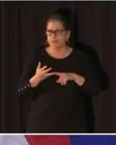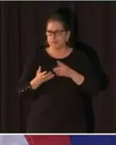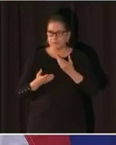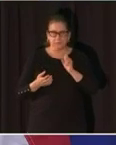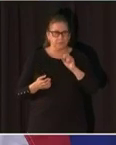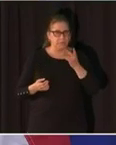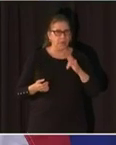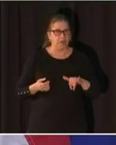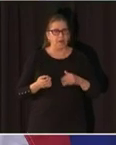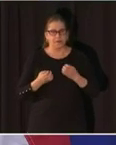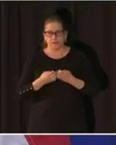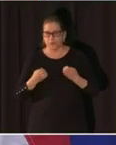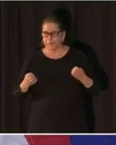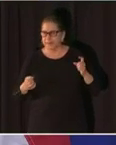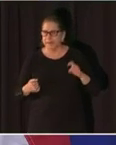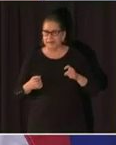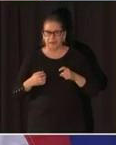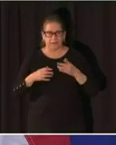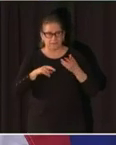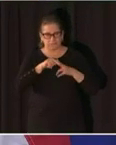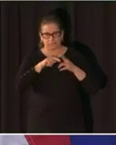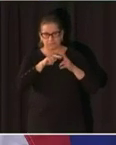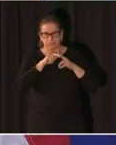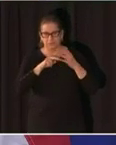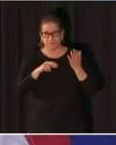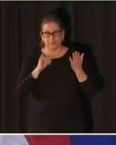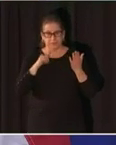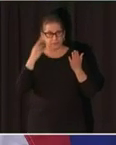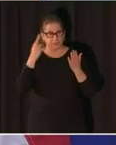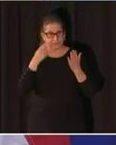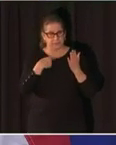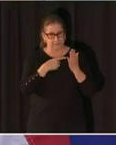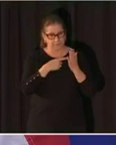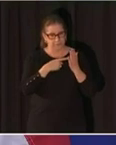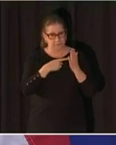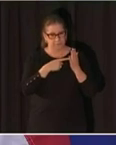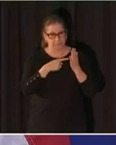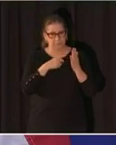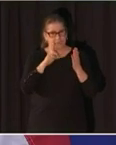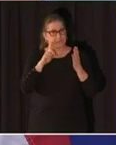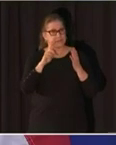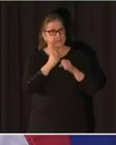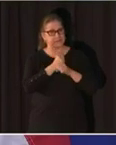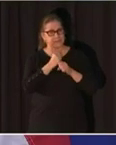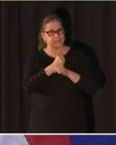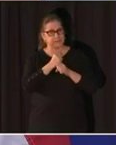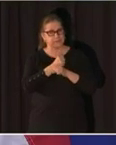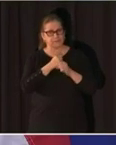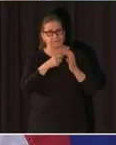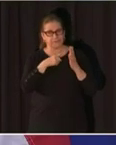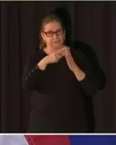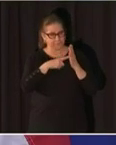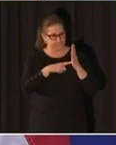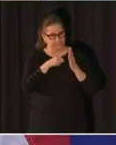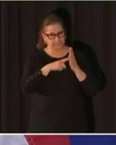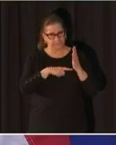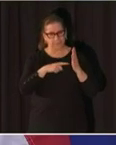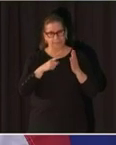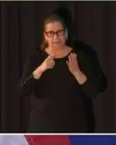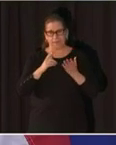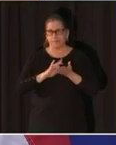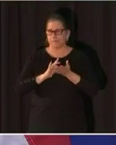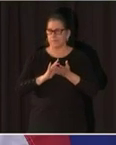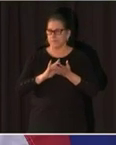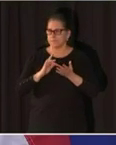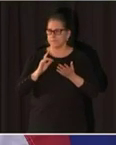That is the primary purpose of that modeling, to make sure that we are medically necessary. And I've